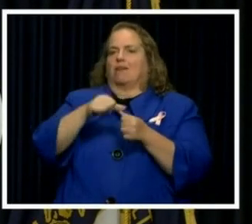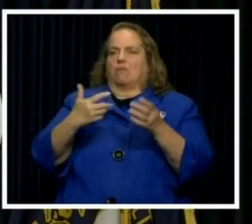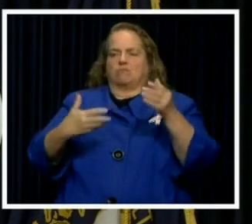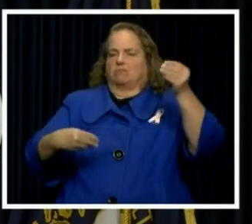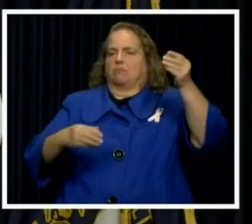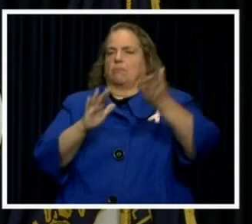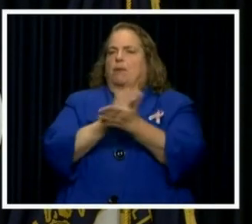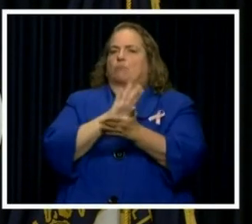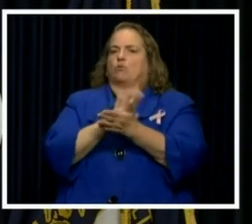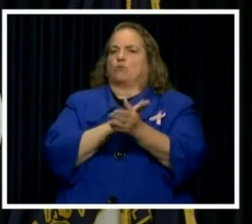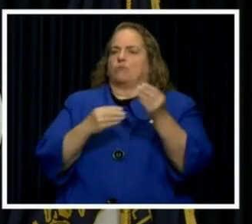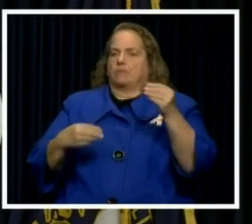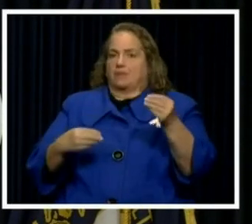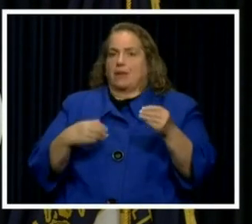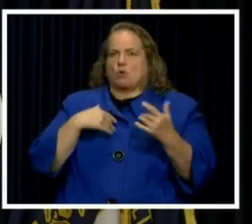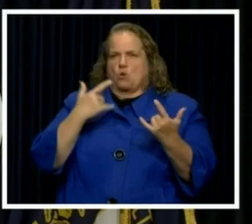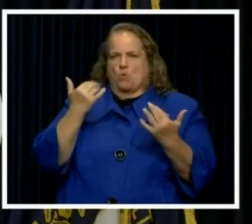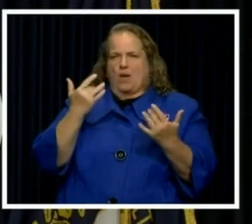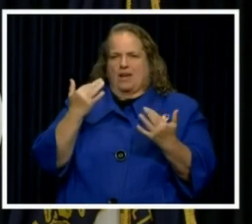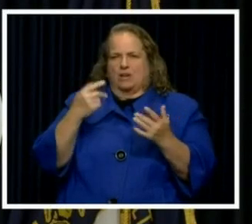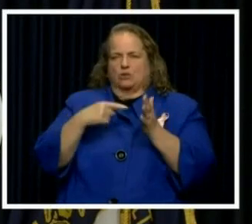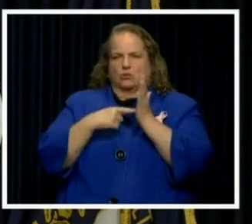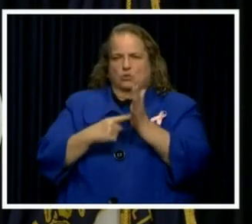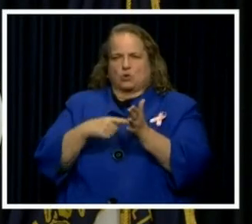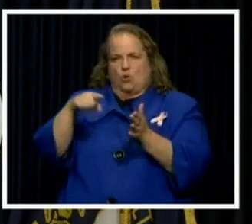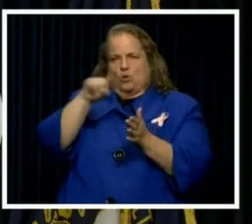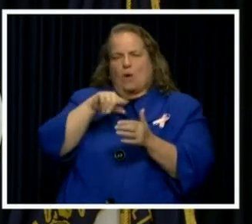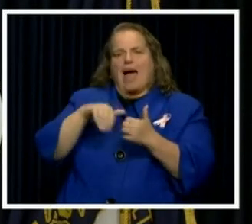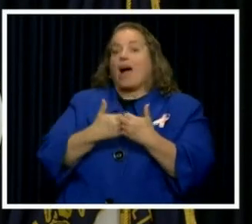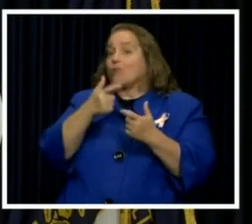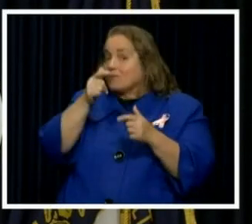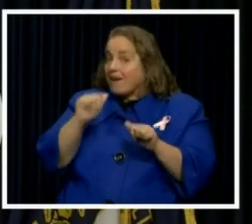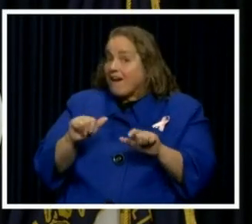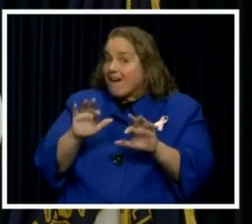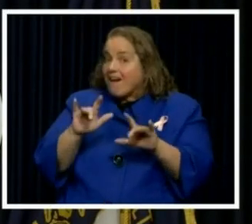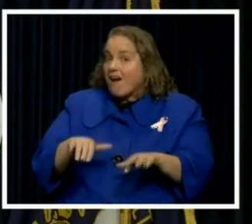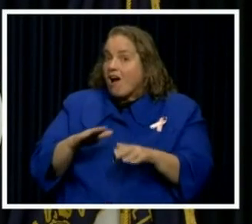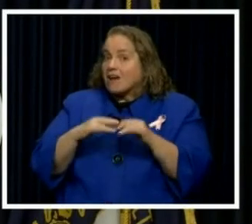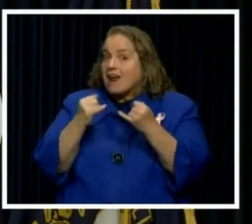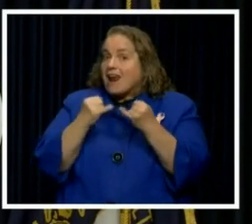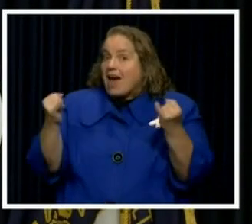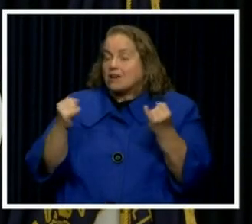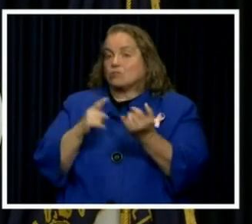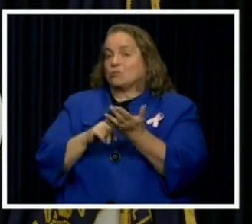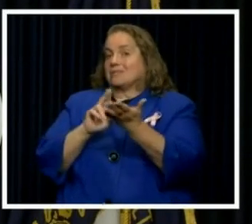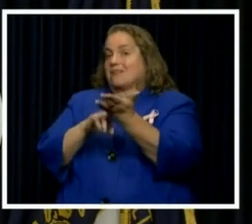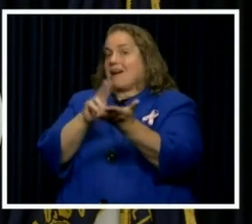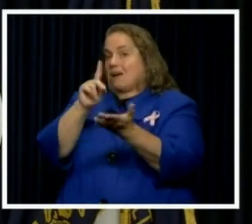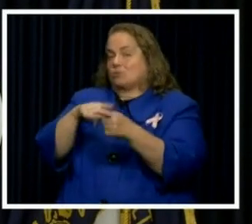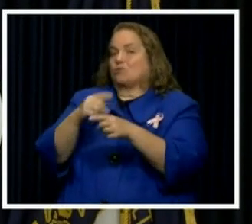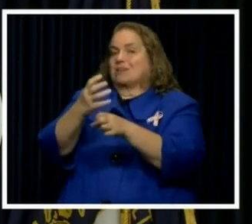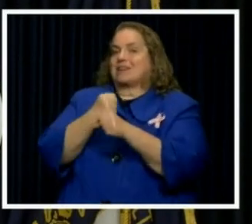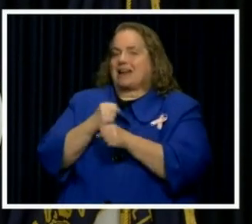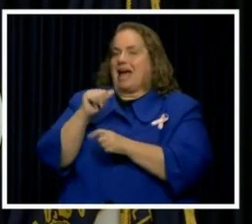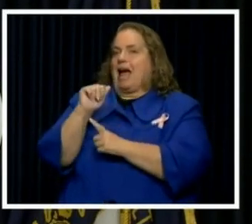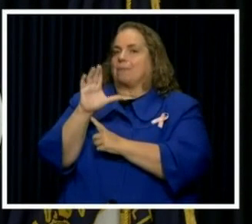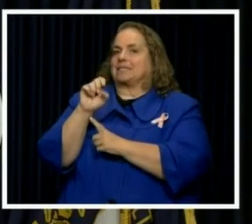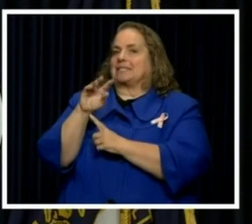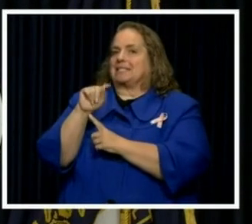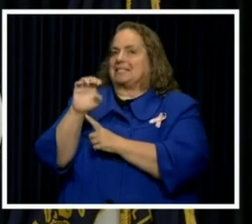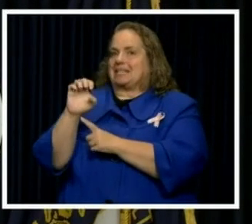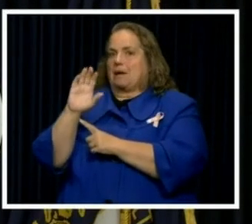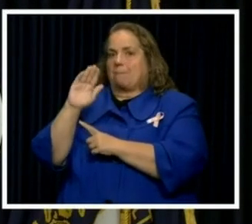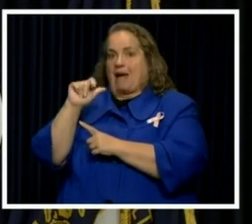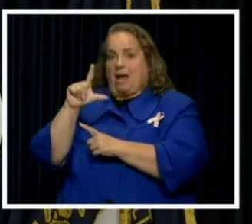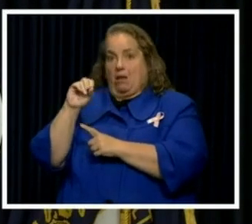the Board of Elections is working on, and then I will show everybody how to go online and sign up to get their absentee ballot. You're also going to get a postcard in the